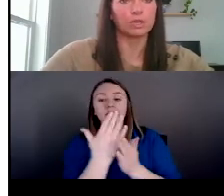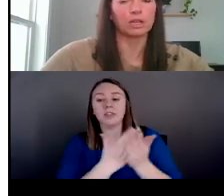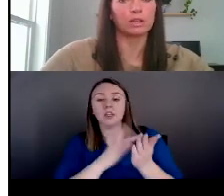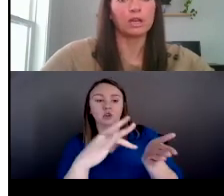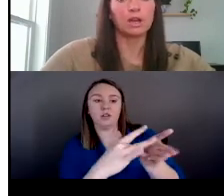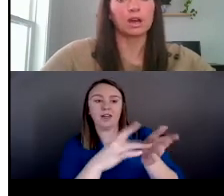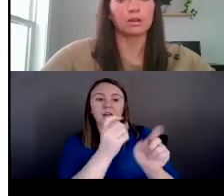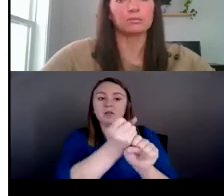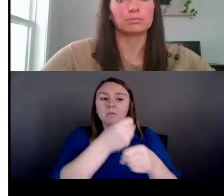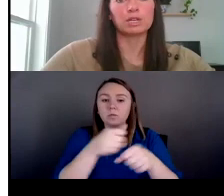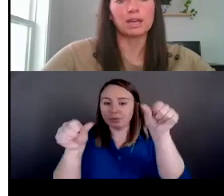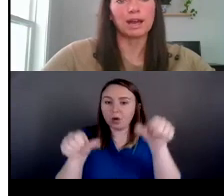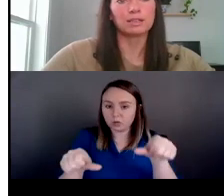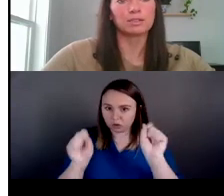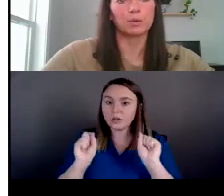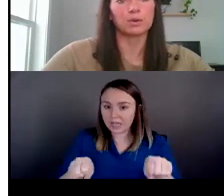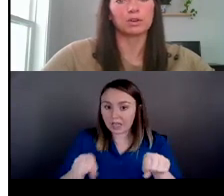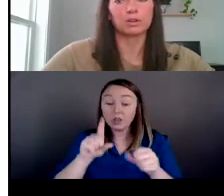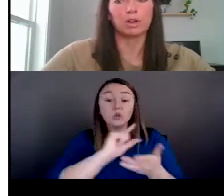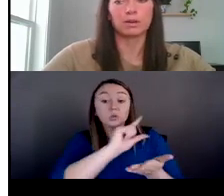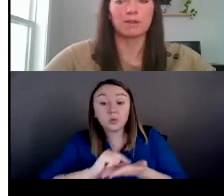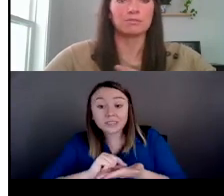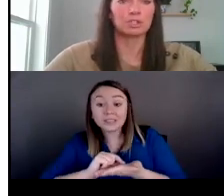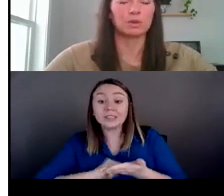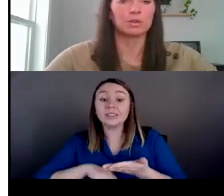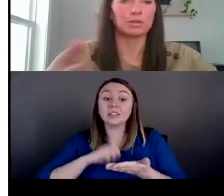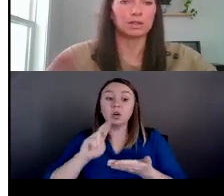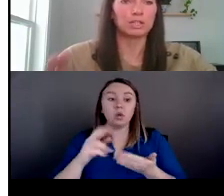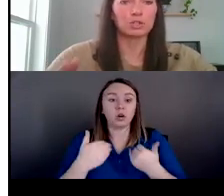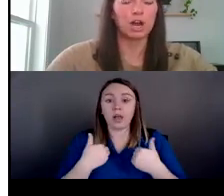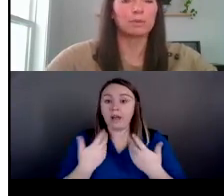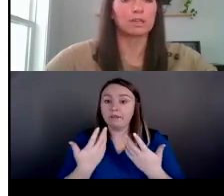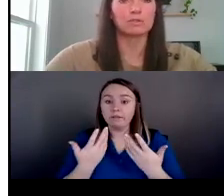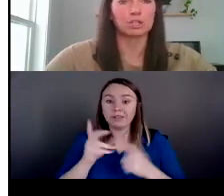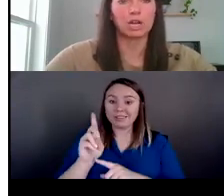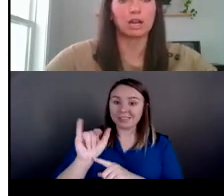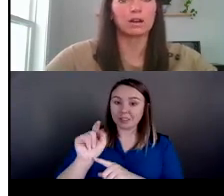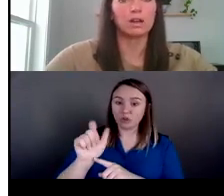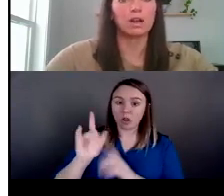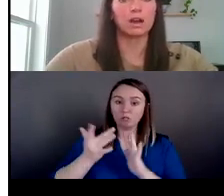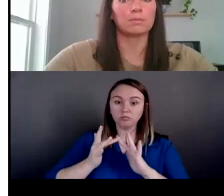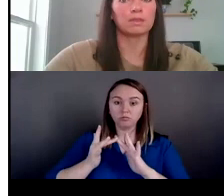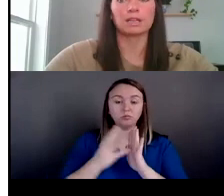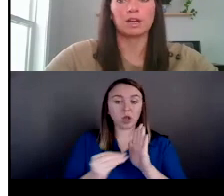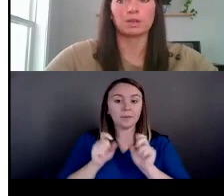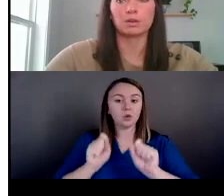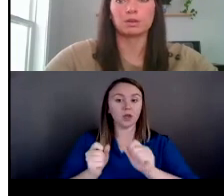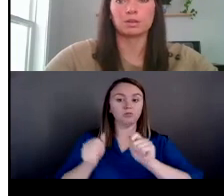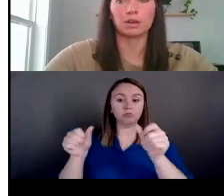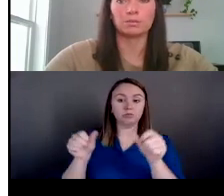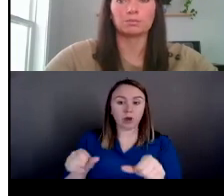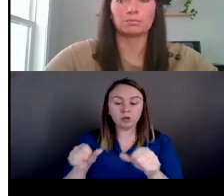you can print that or have a digital copy that you can share, and that can help